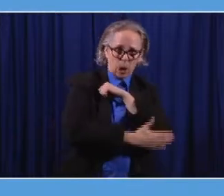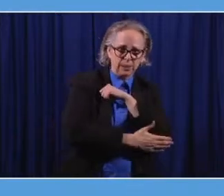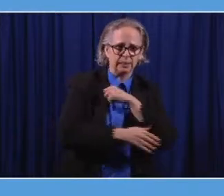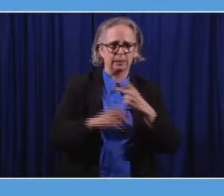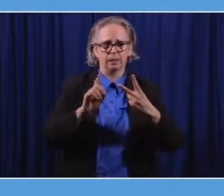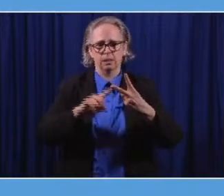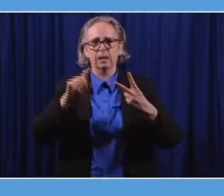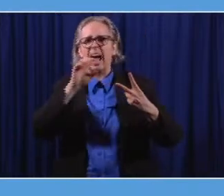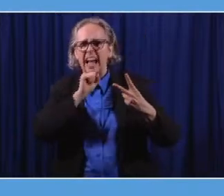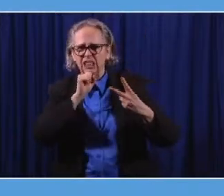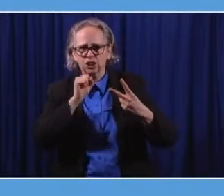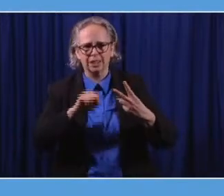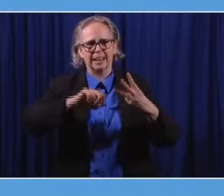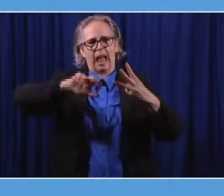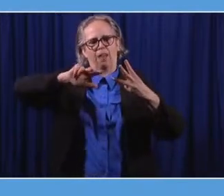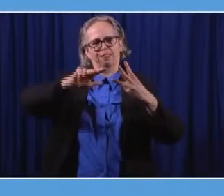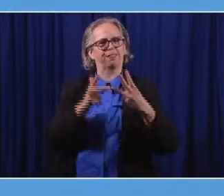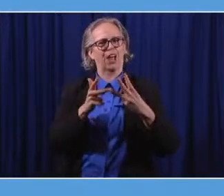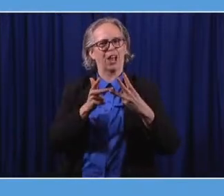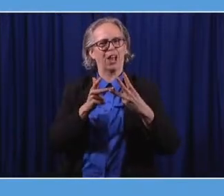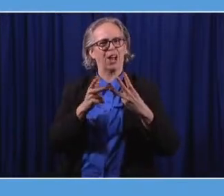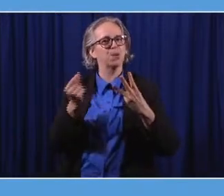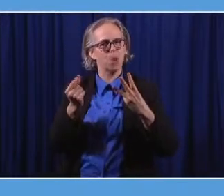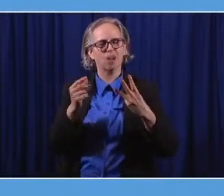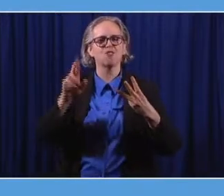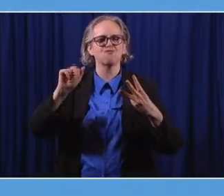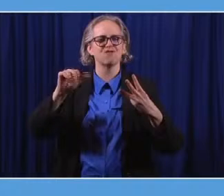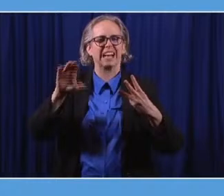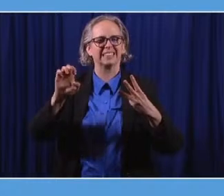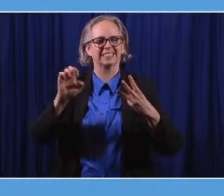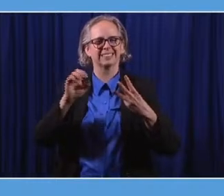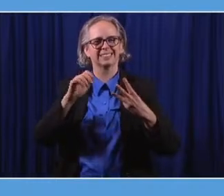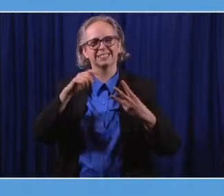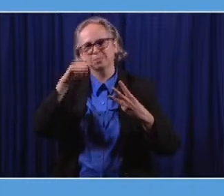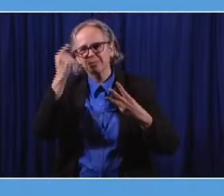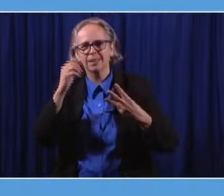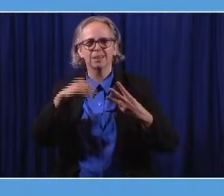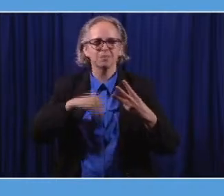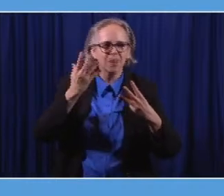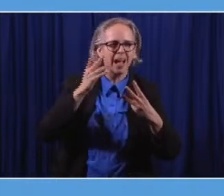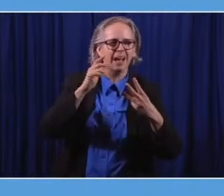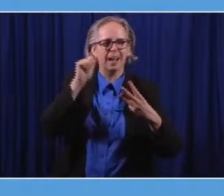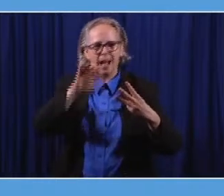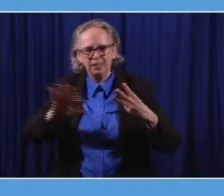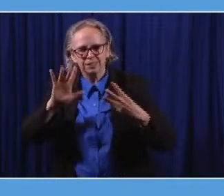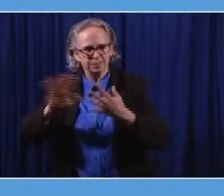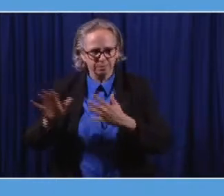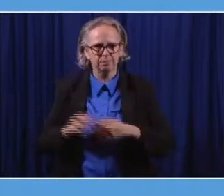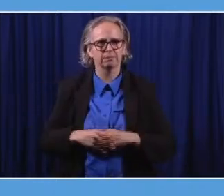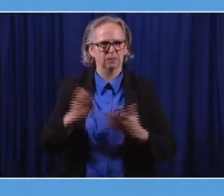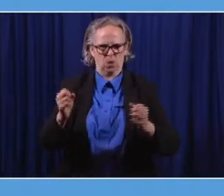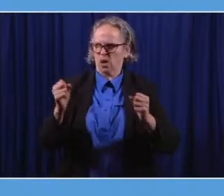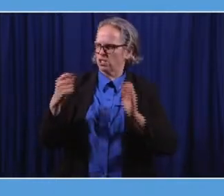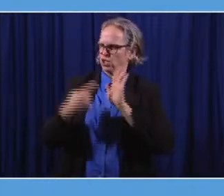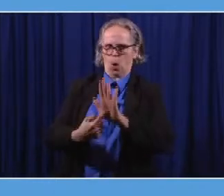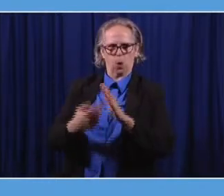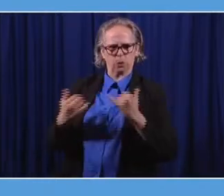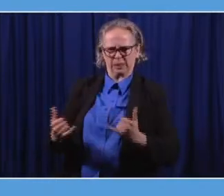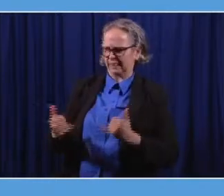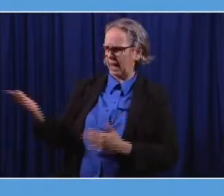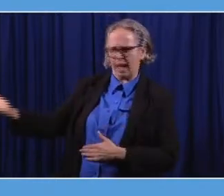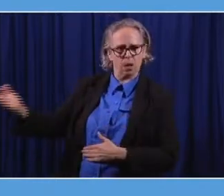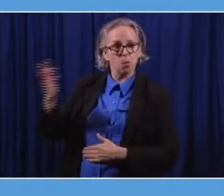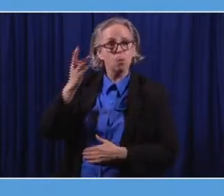collection and reporting, as well as creating a publicly available dashboard were recommendations from our